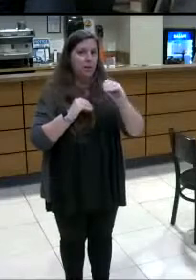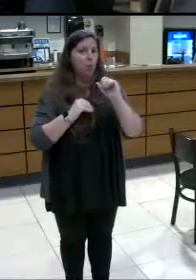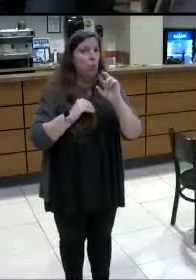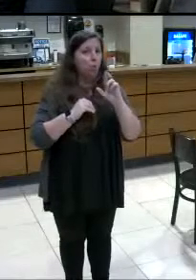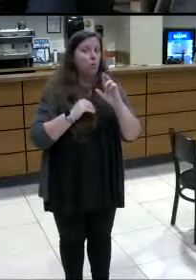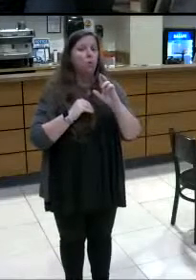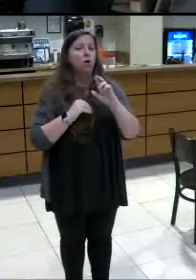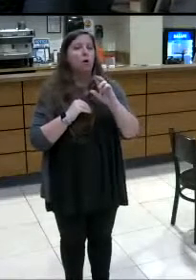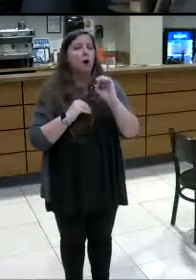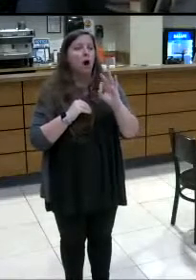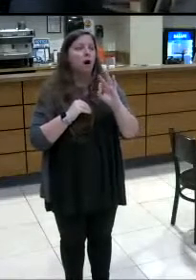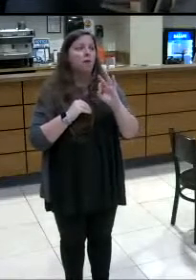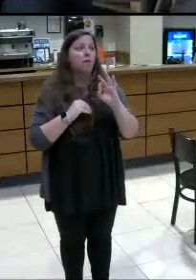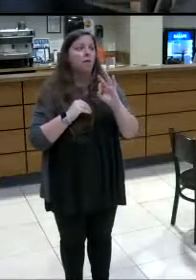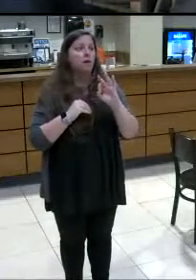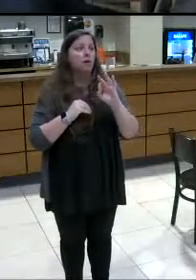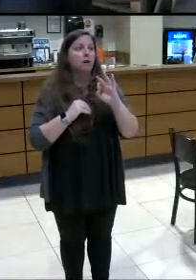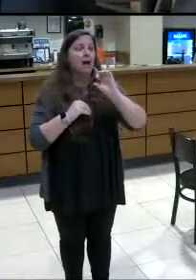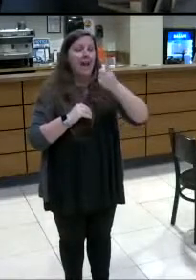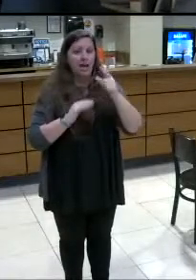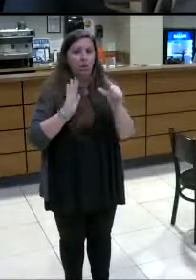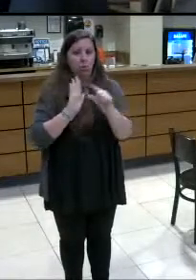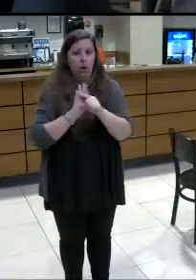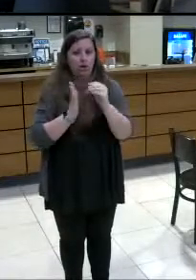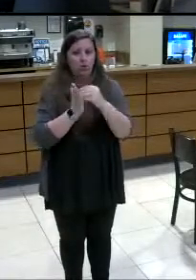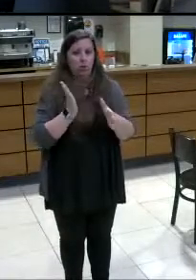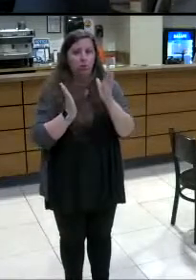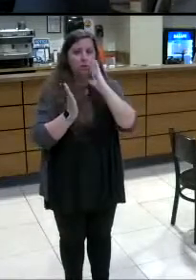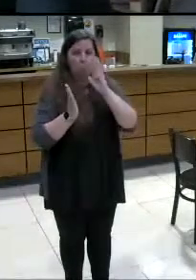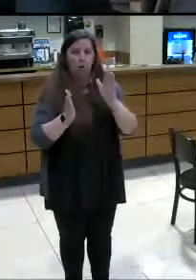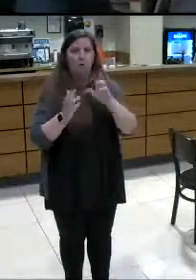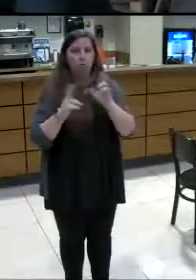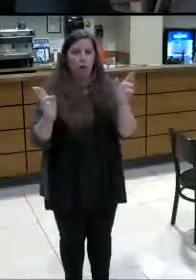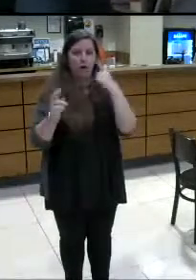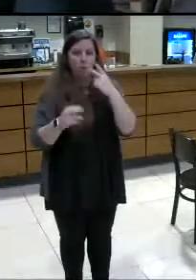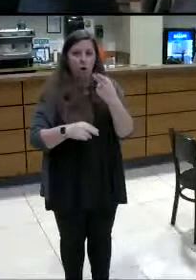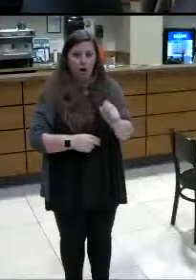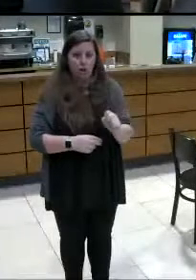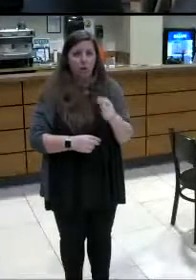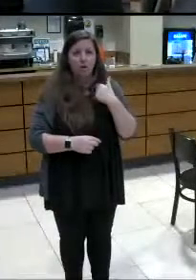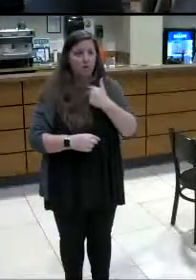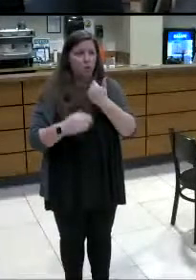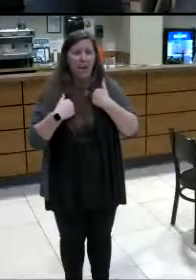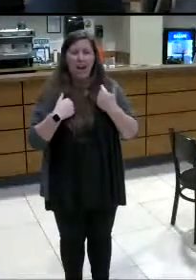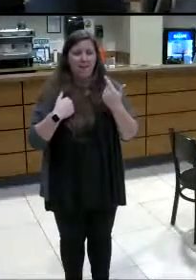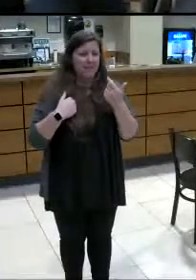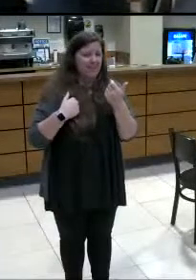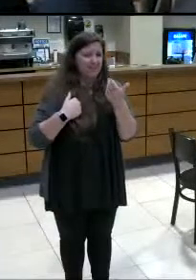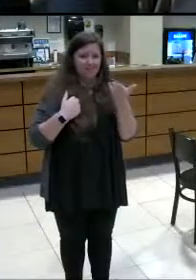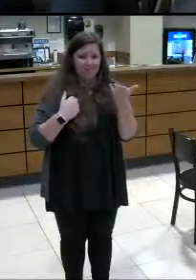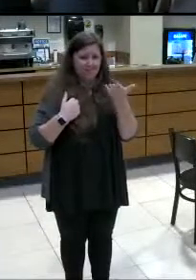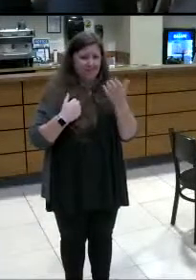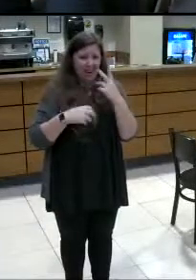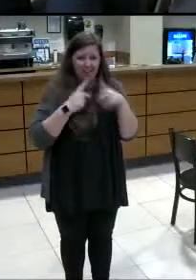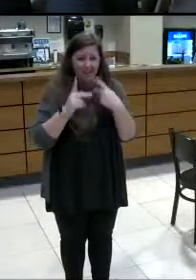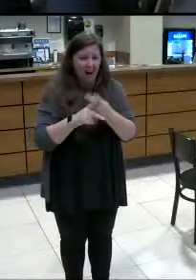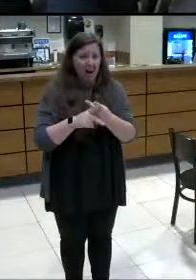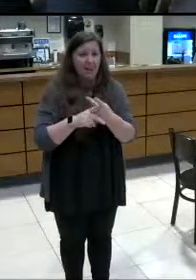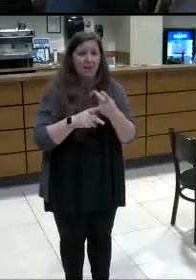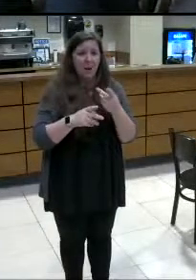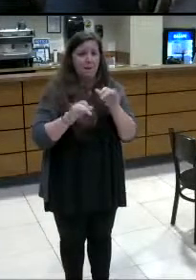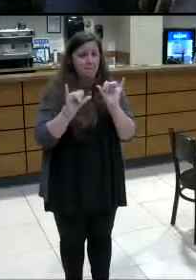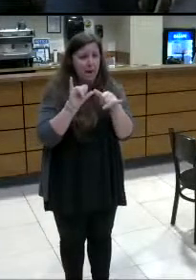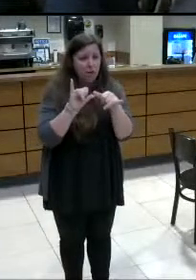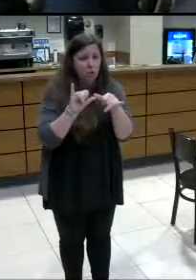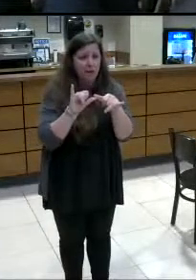or excuse me, will be high school ready. Do we have some type of measurement of what high school ready is? Because my 8th